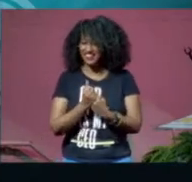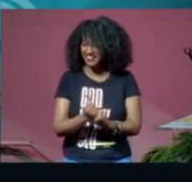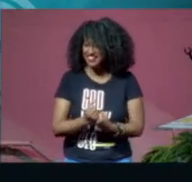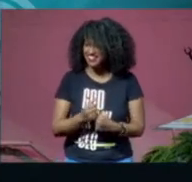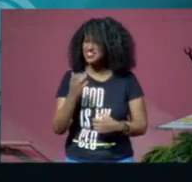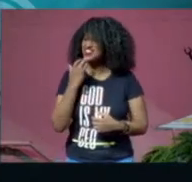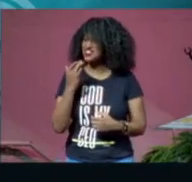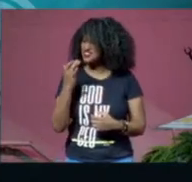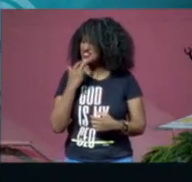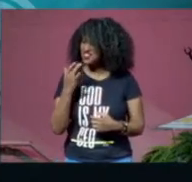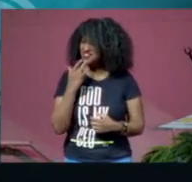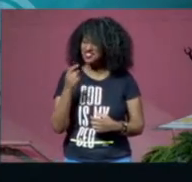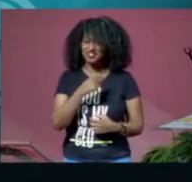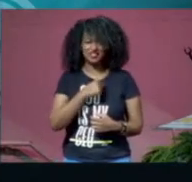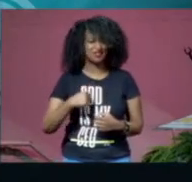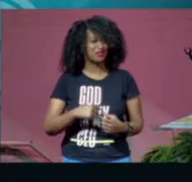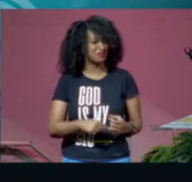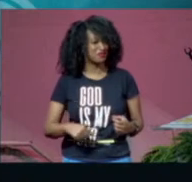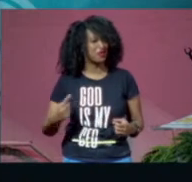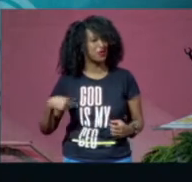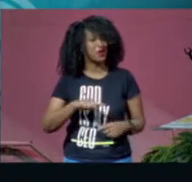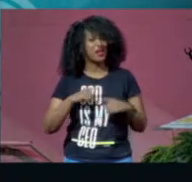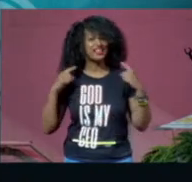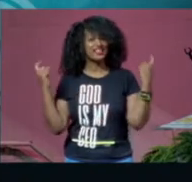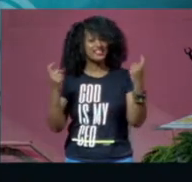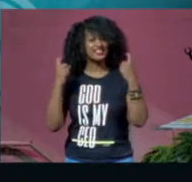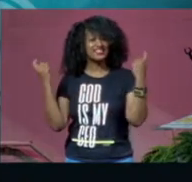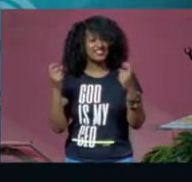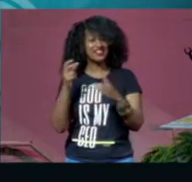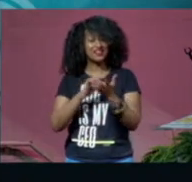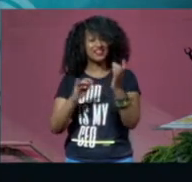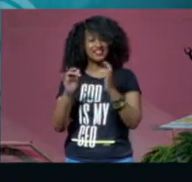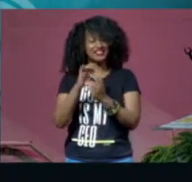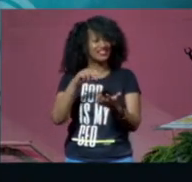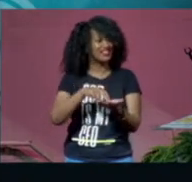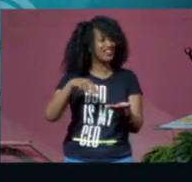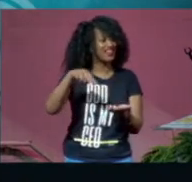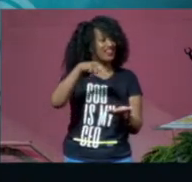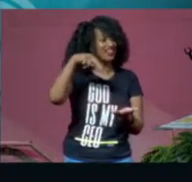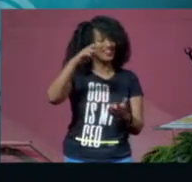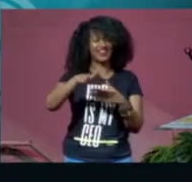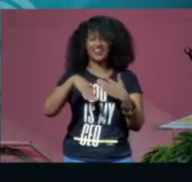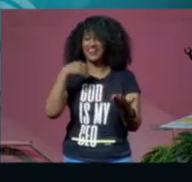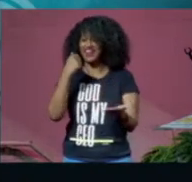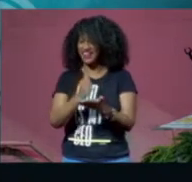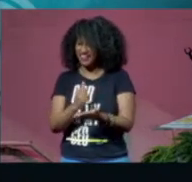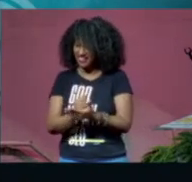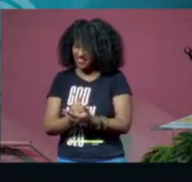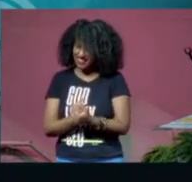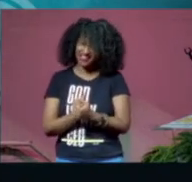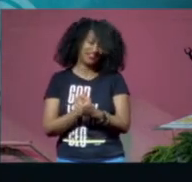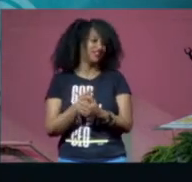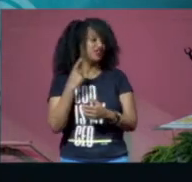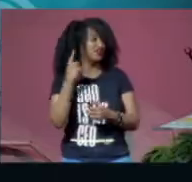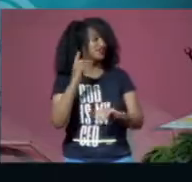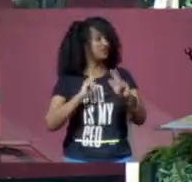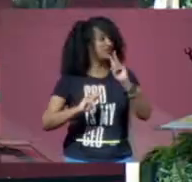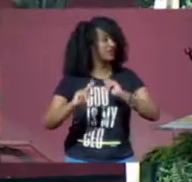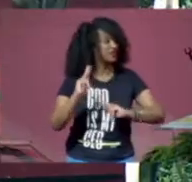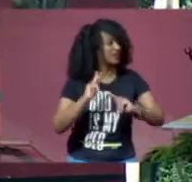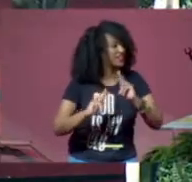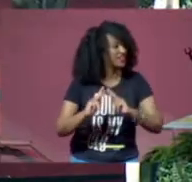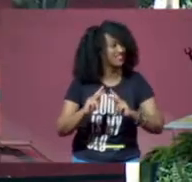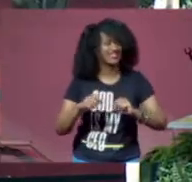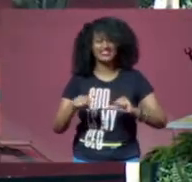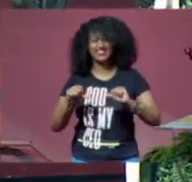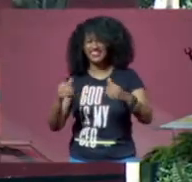as we celebrate a risen Savior. Amen. See, okay, that's cool. That, so for those of you who still got some life